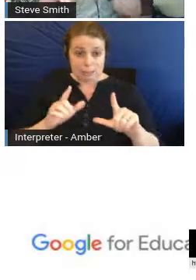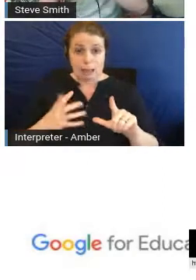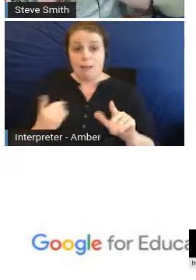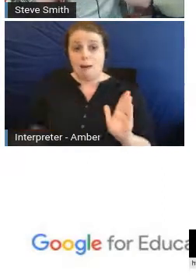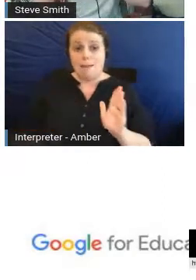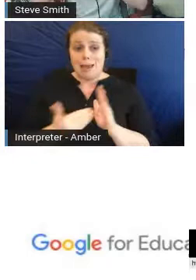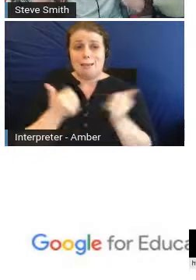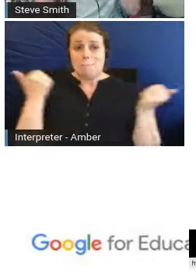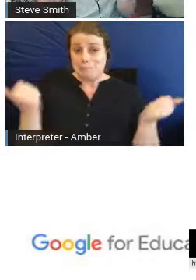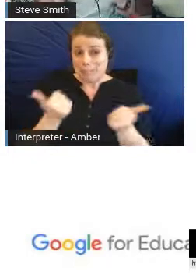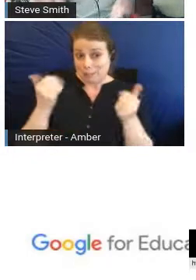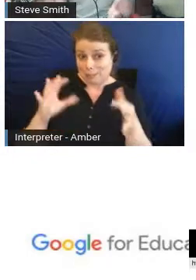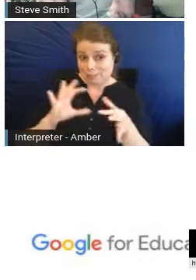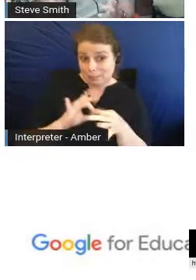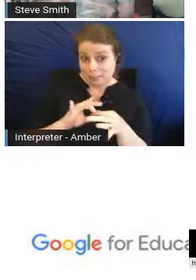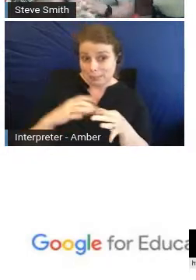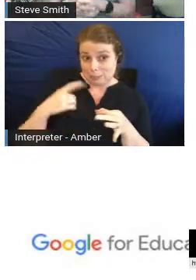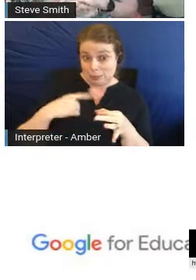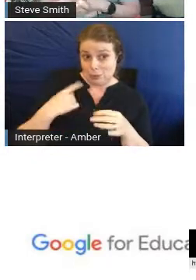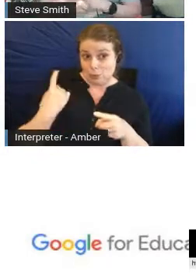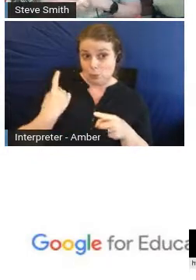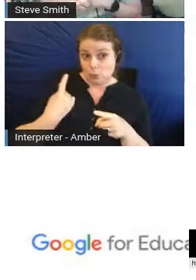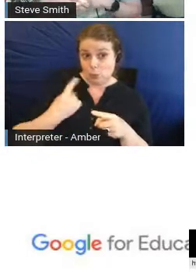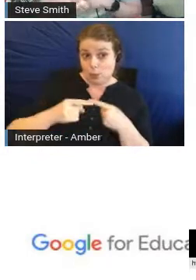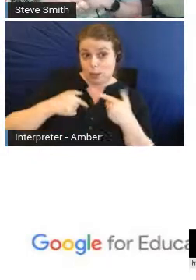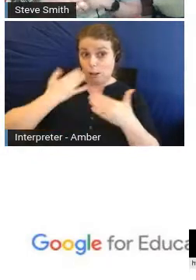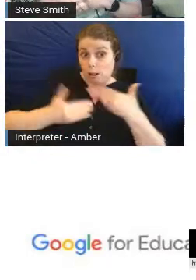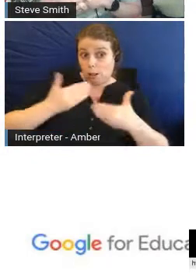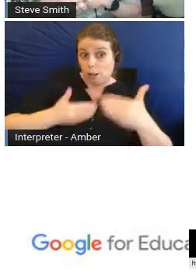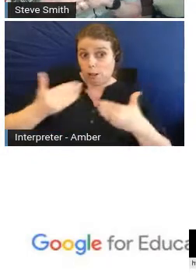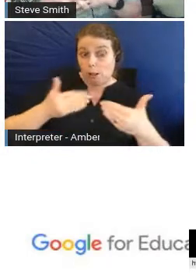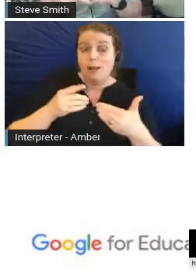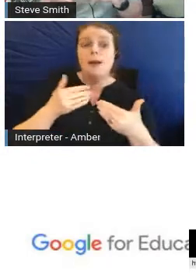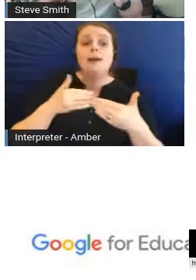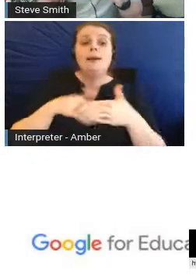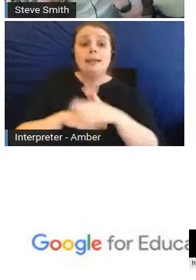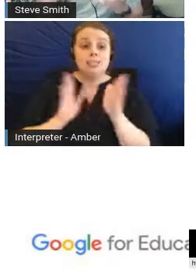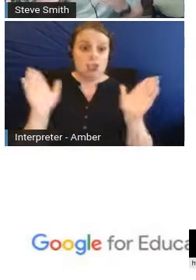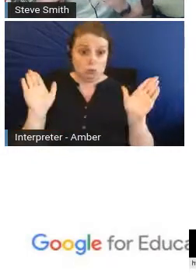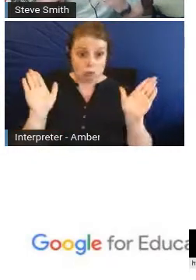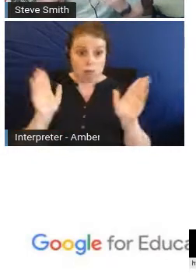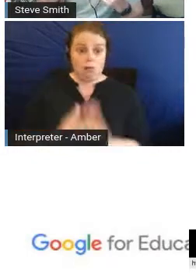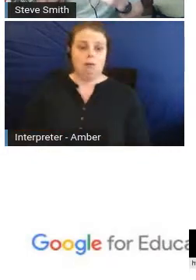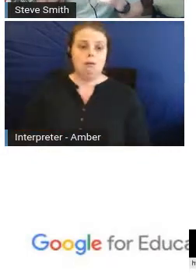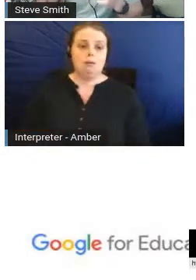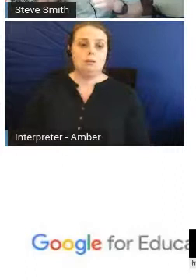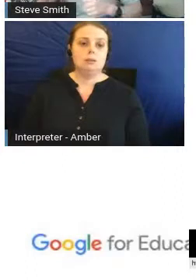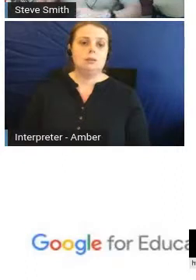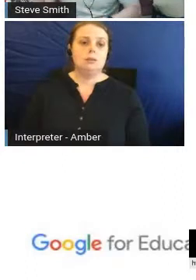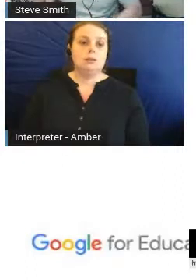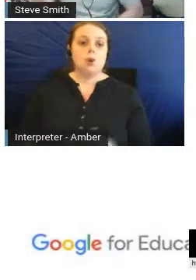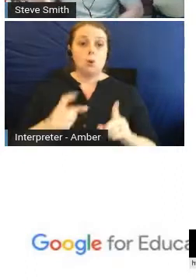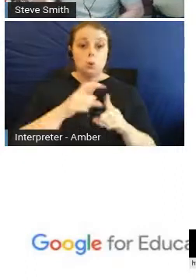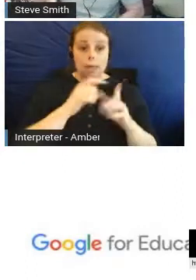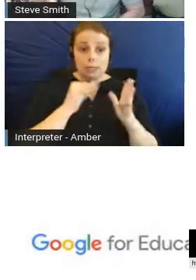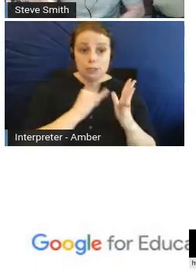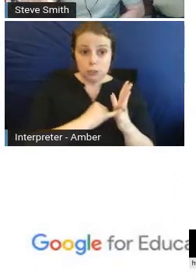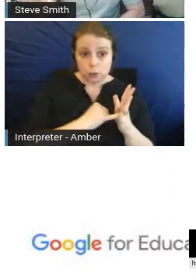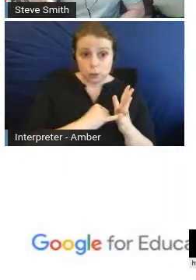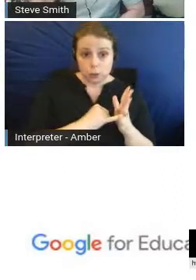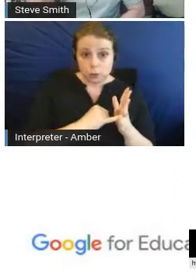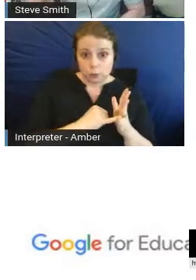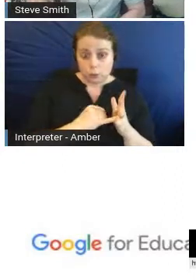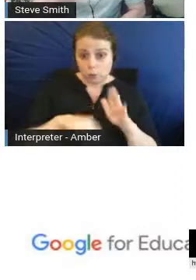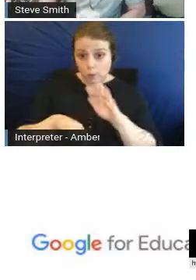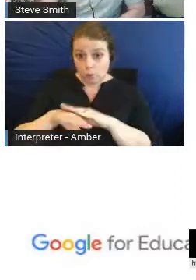I'm going to kind of just go over what this is quite broadly. So Data Studio, there's an example on the right